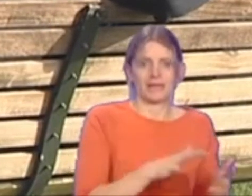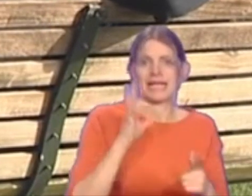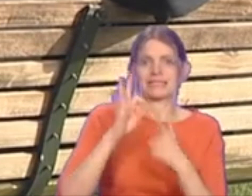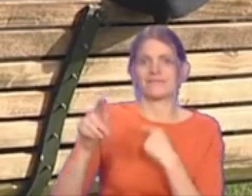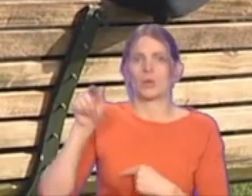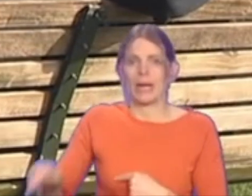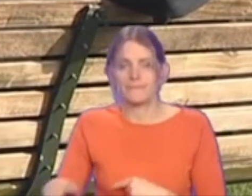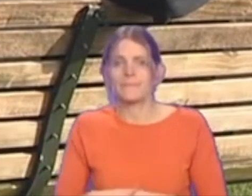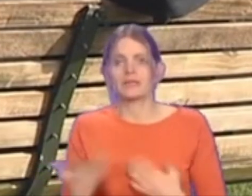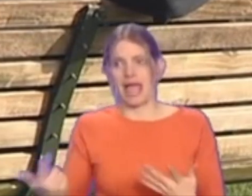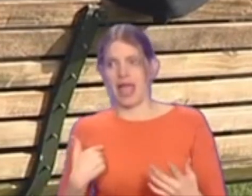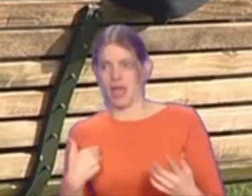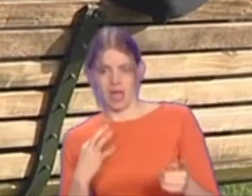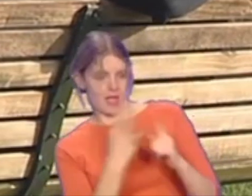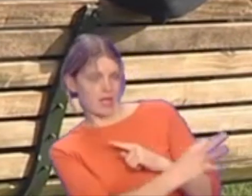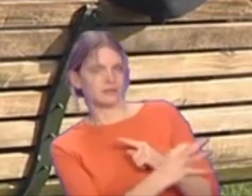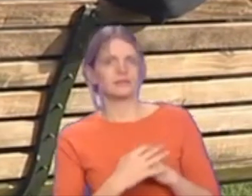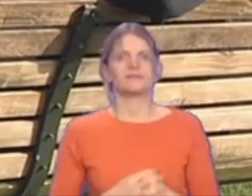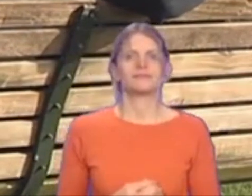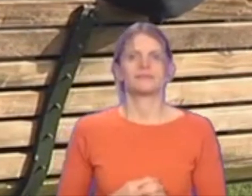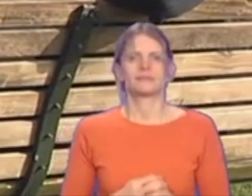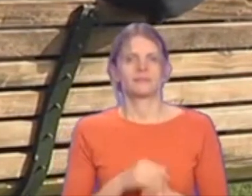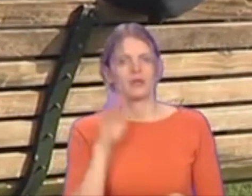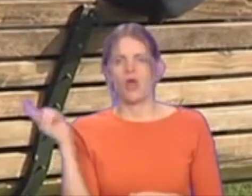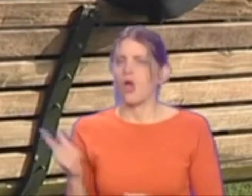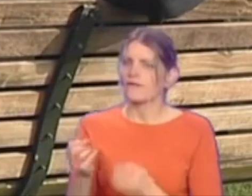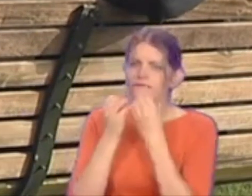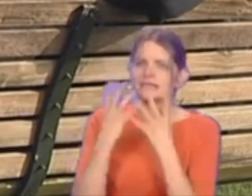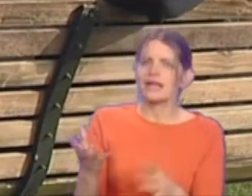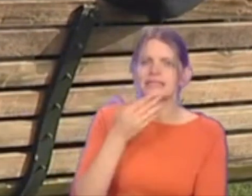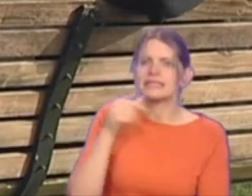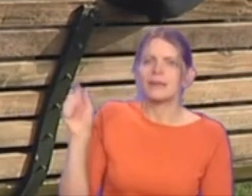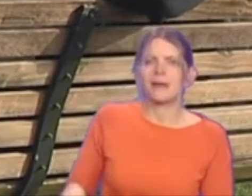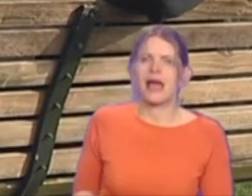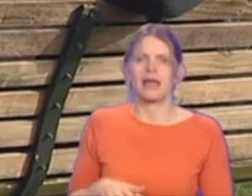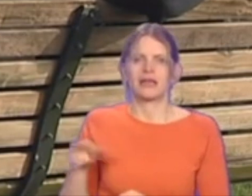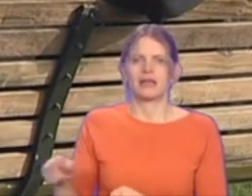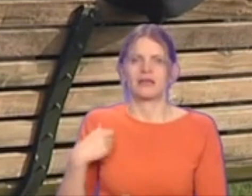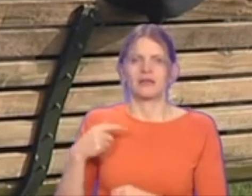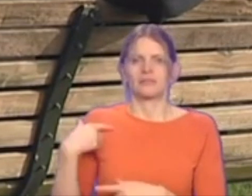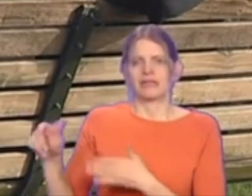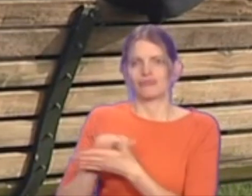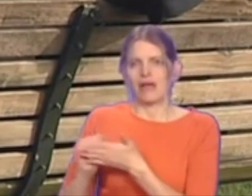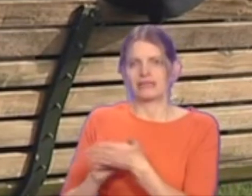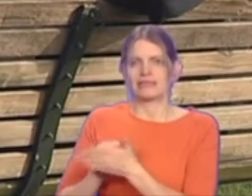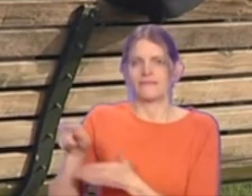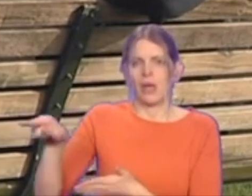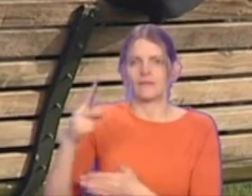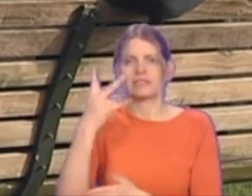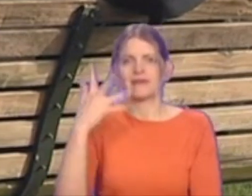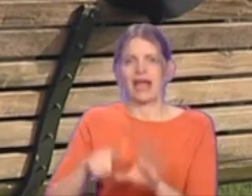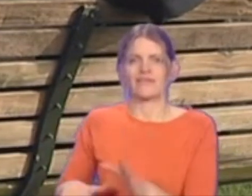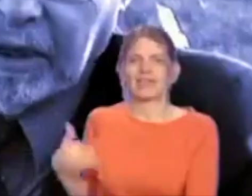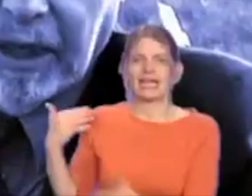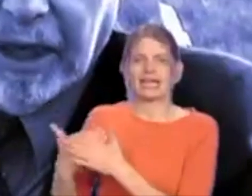he like? A fascinating man. I'd been writing to him for 25 years, a couple of times a year, saying, how about